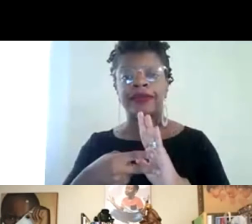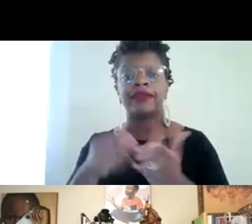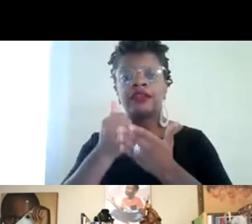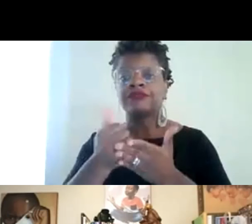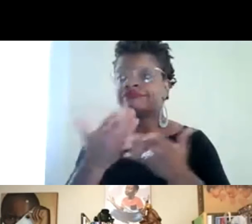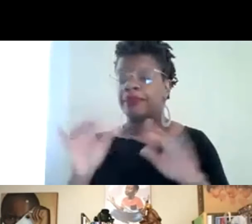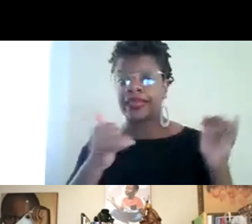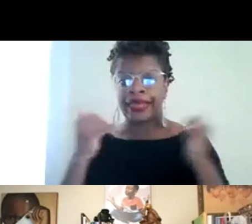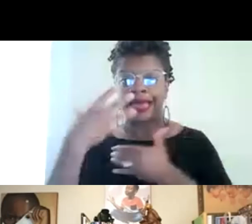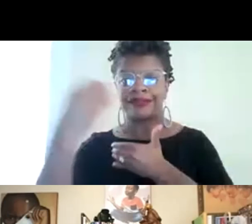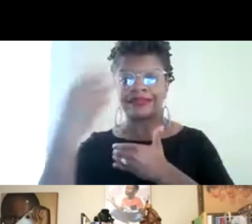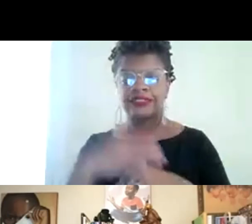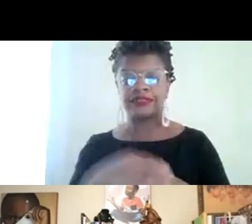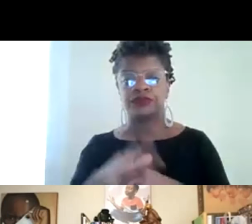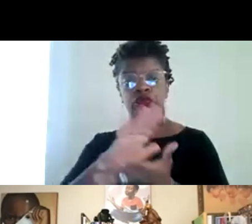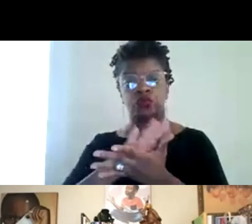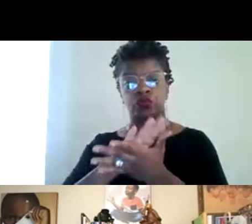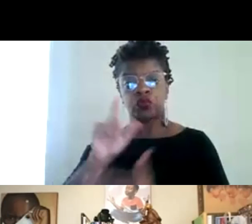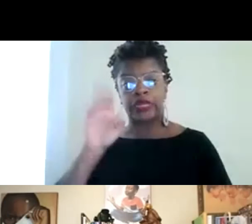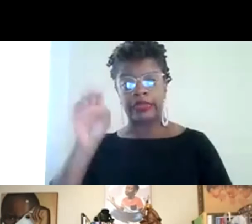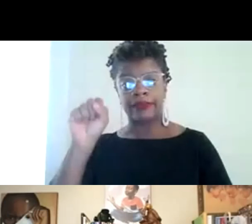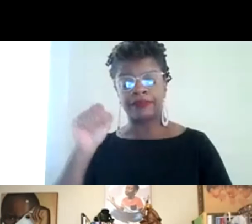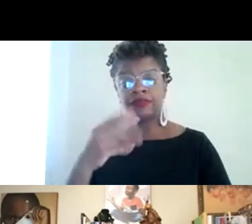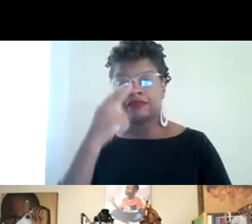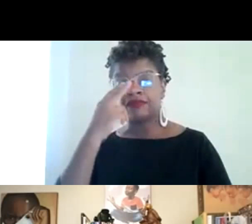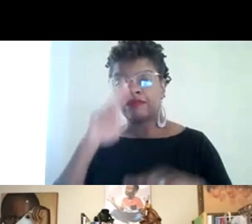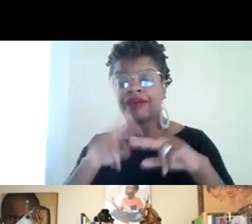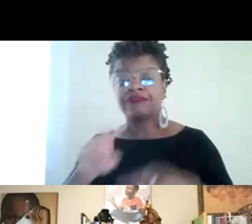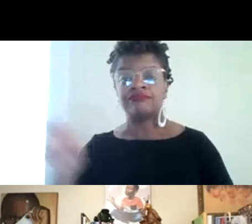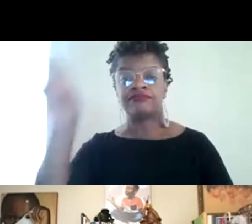recess, school clubs, field trips,